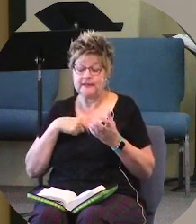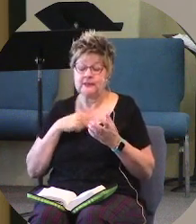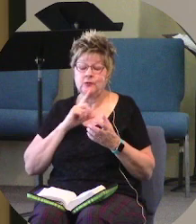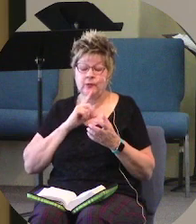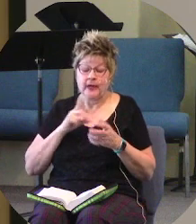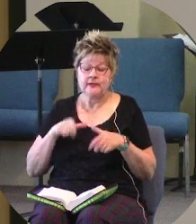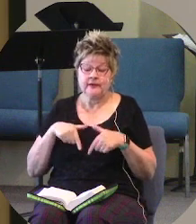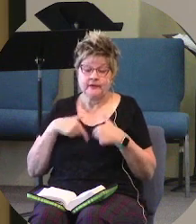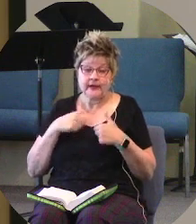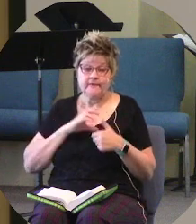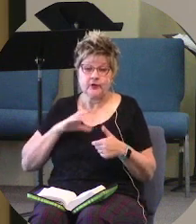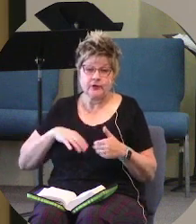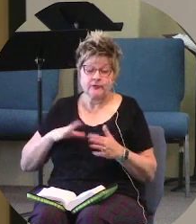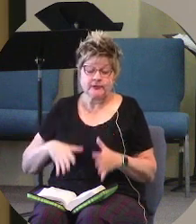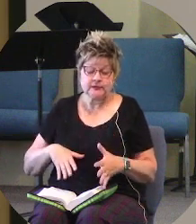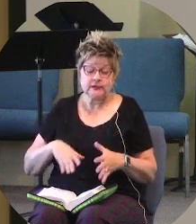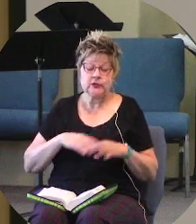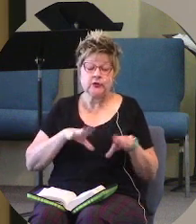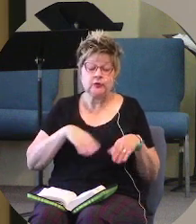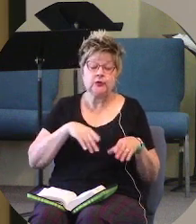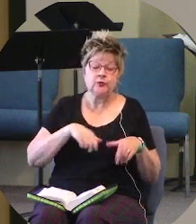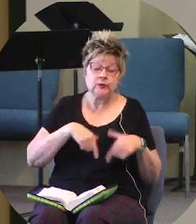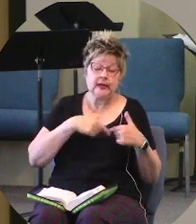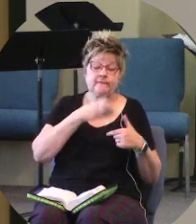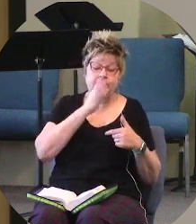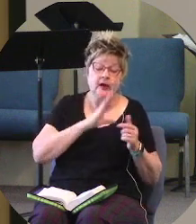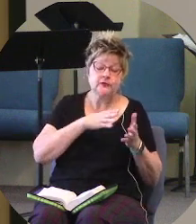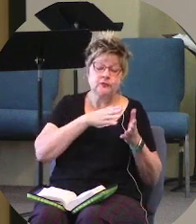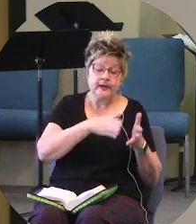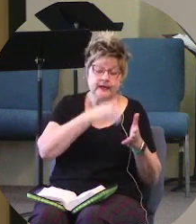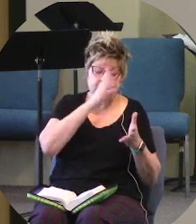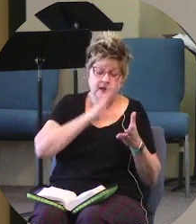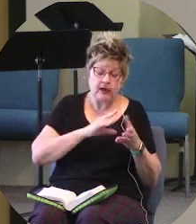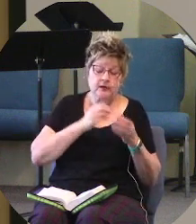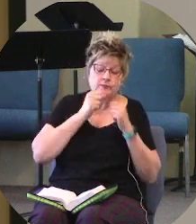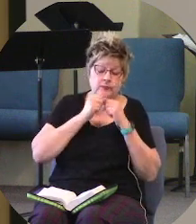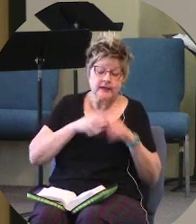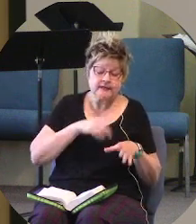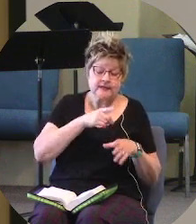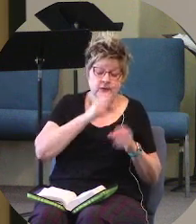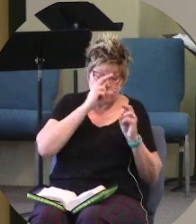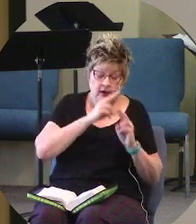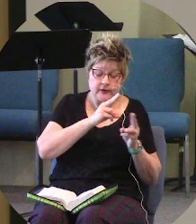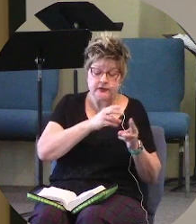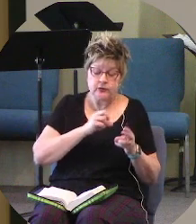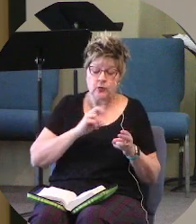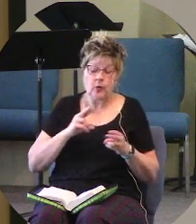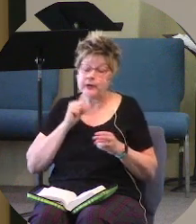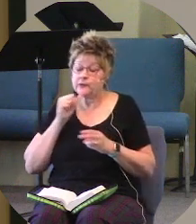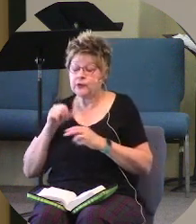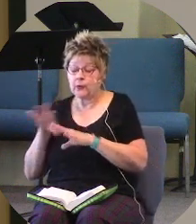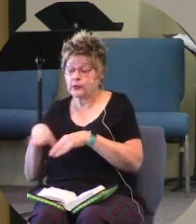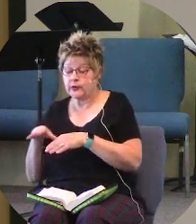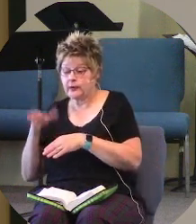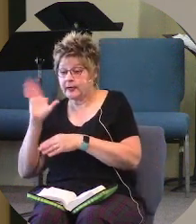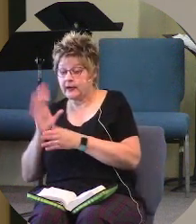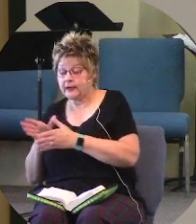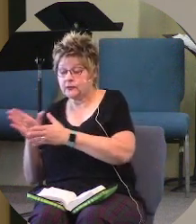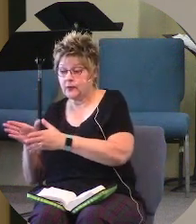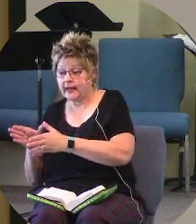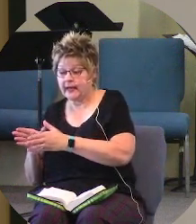Christian. You either do life God's way and God blesses you and honors you, or you don't do life God's way and God spends the rest of your